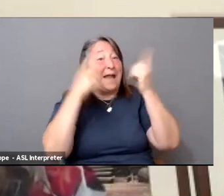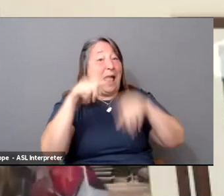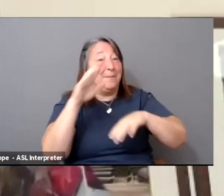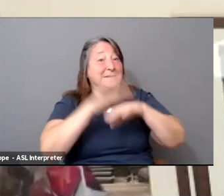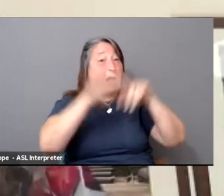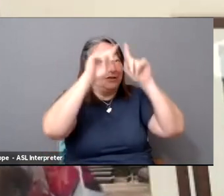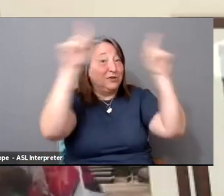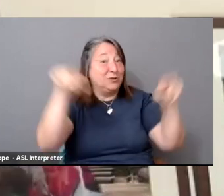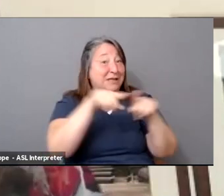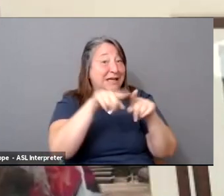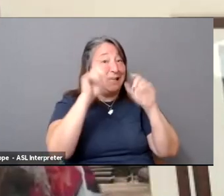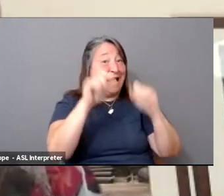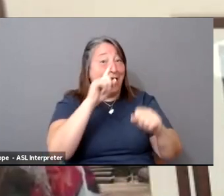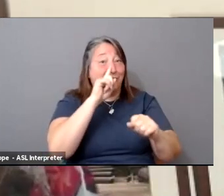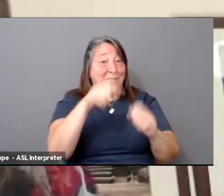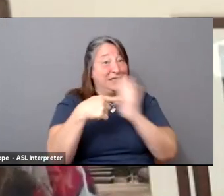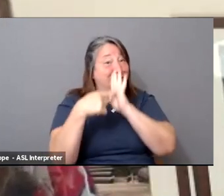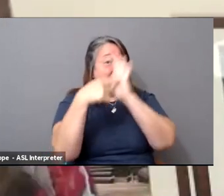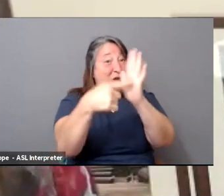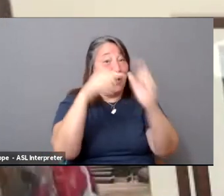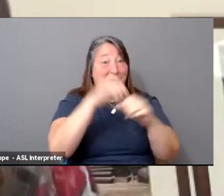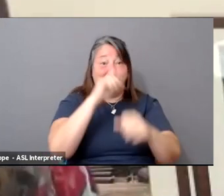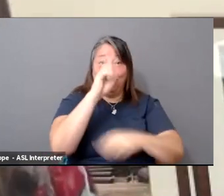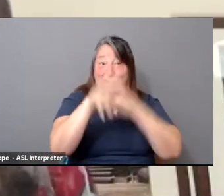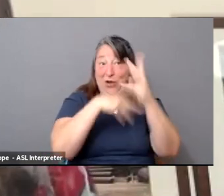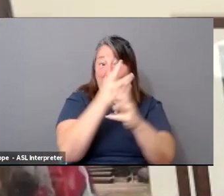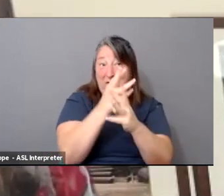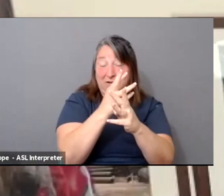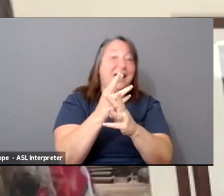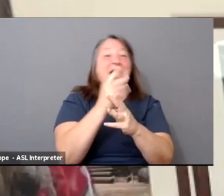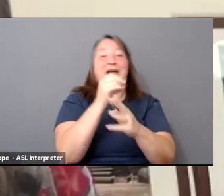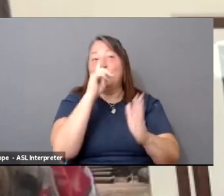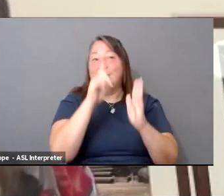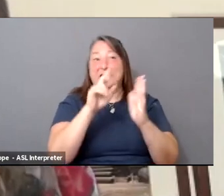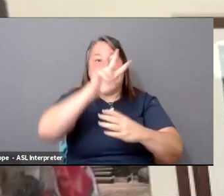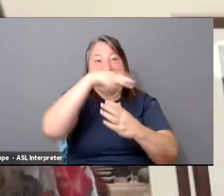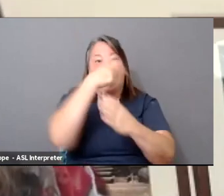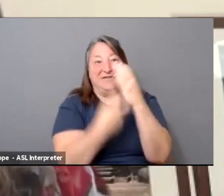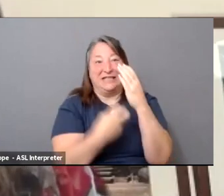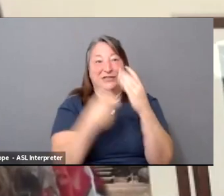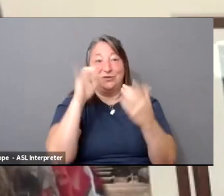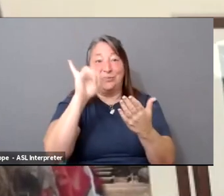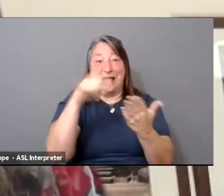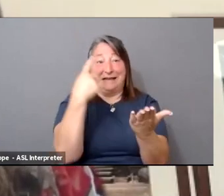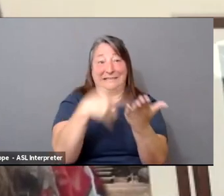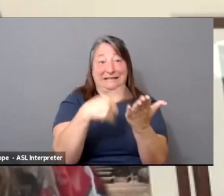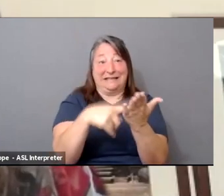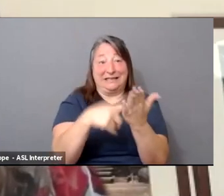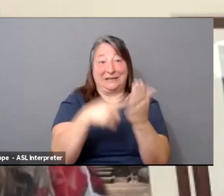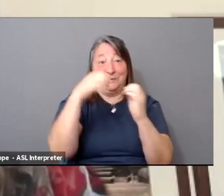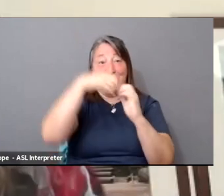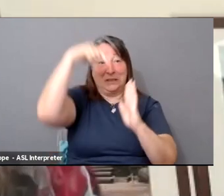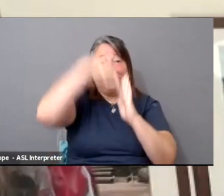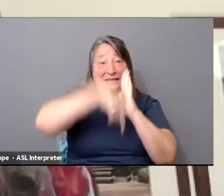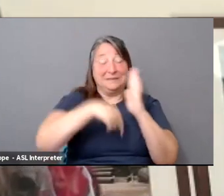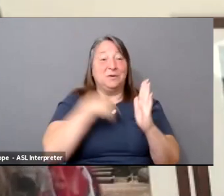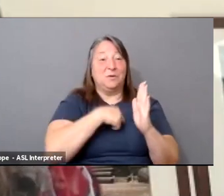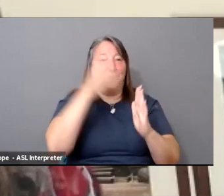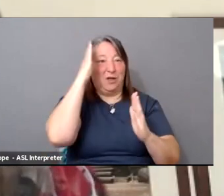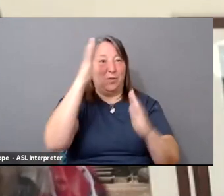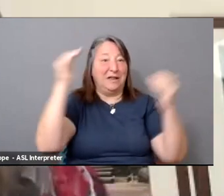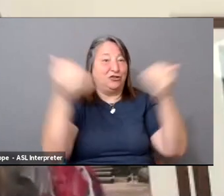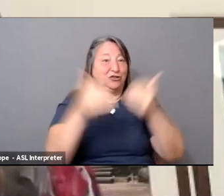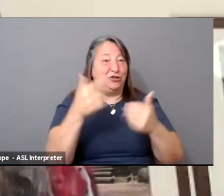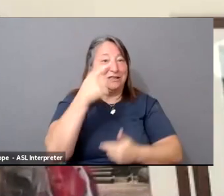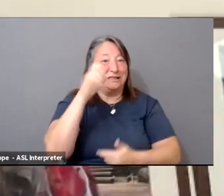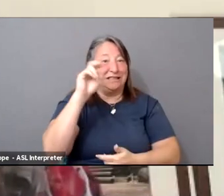screen can really play out in the real world. And to really dive into that deeper, we're going to introduce Geena